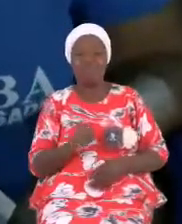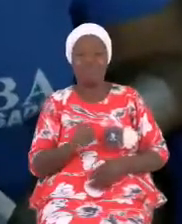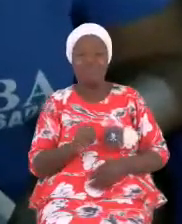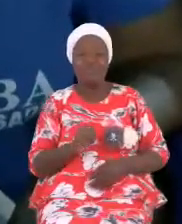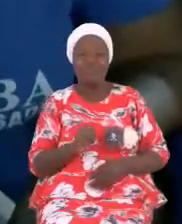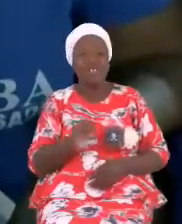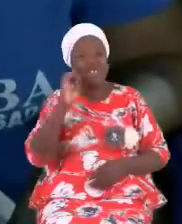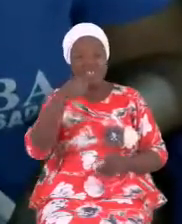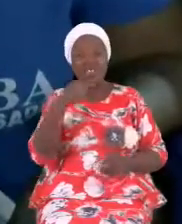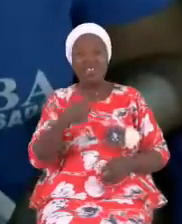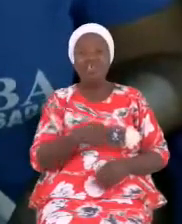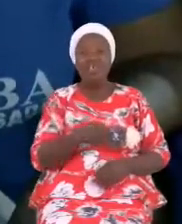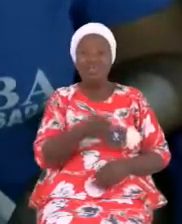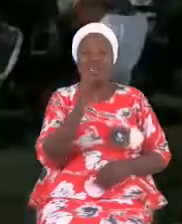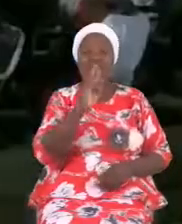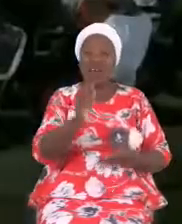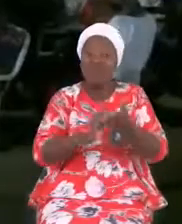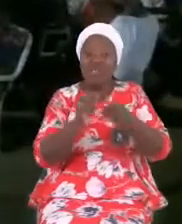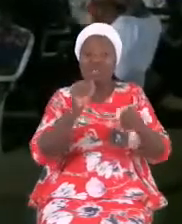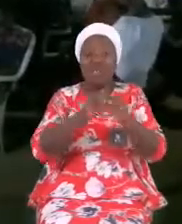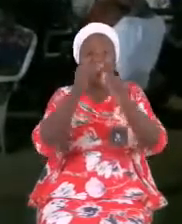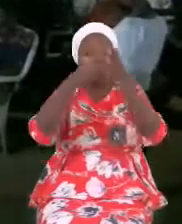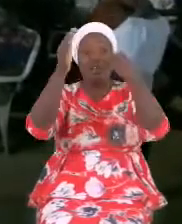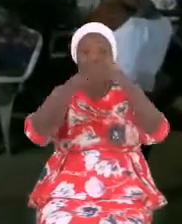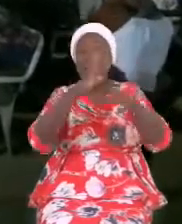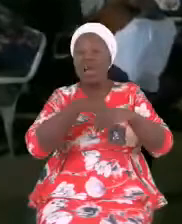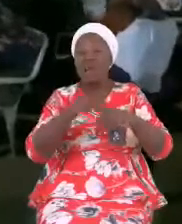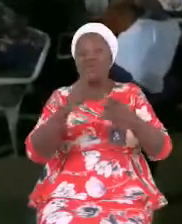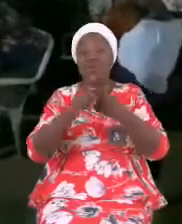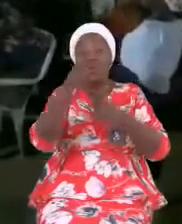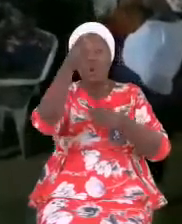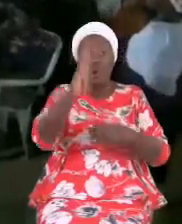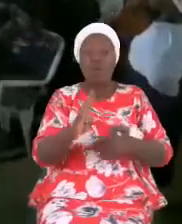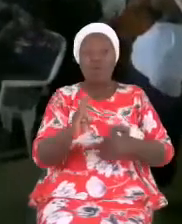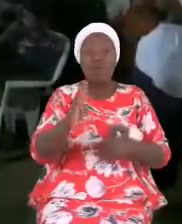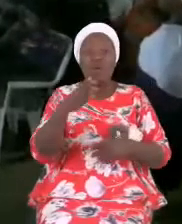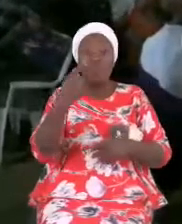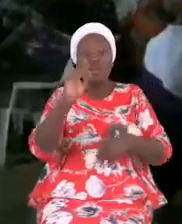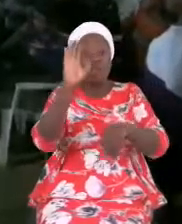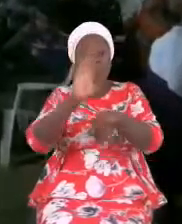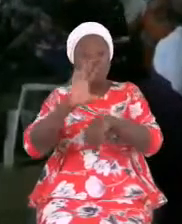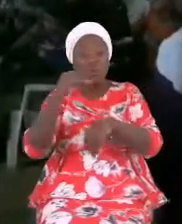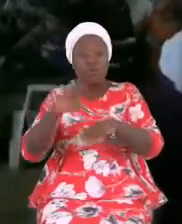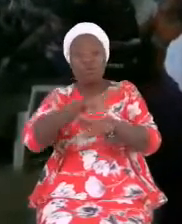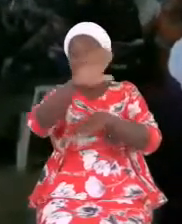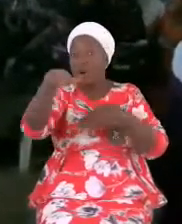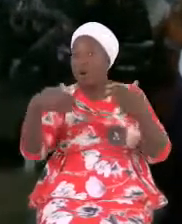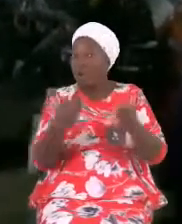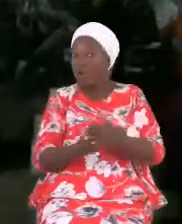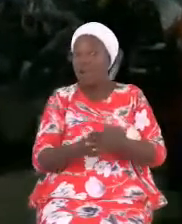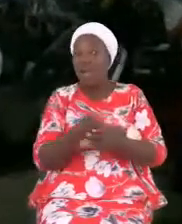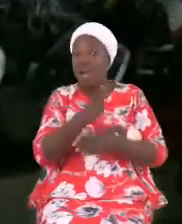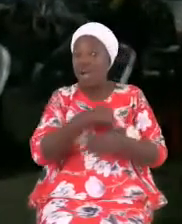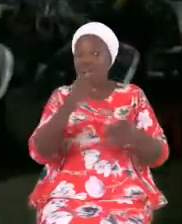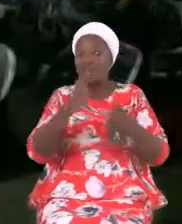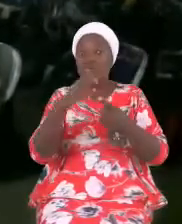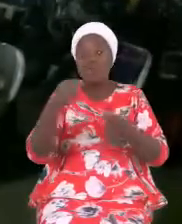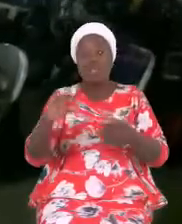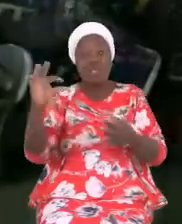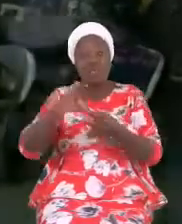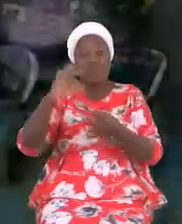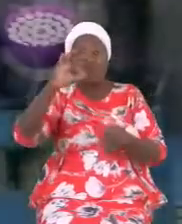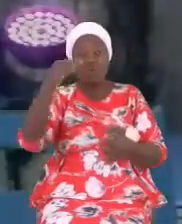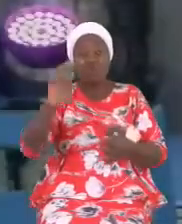are reaching in heaven. And to God, the judge of all, and to the spirits of